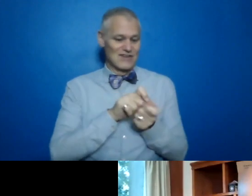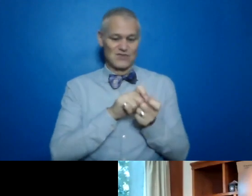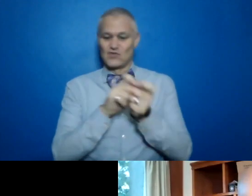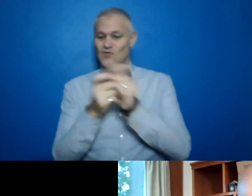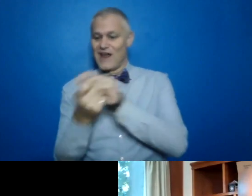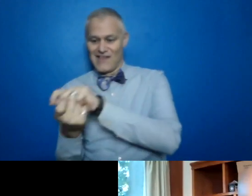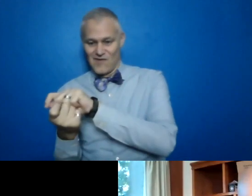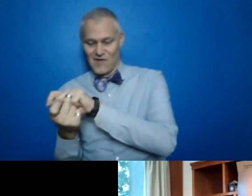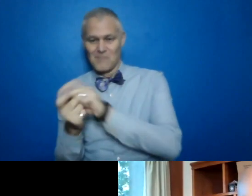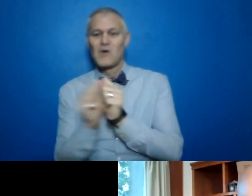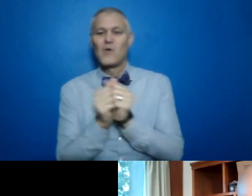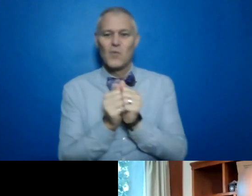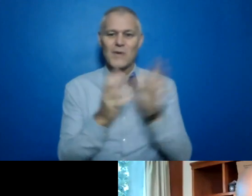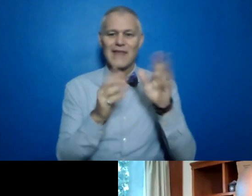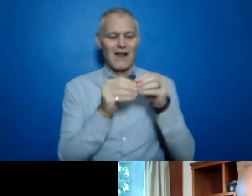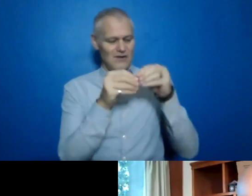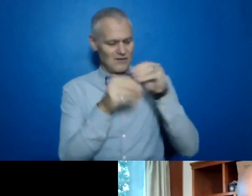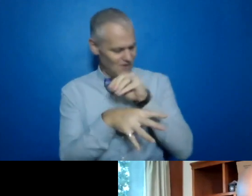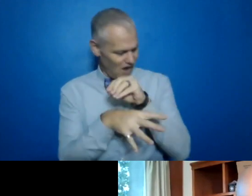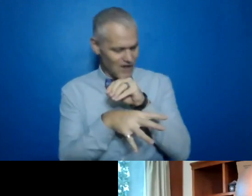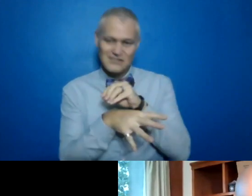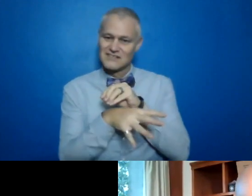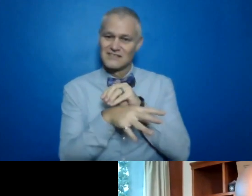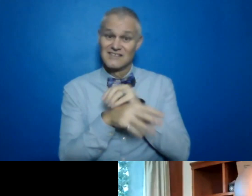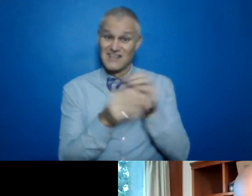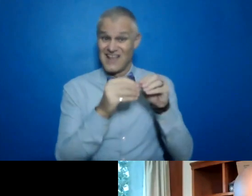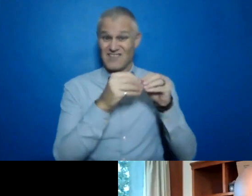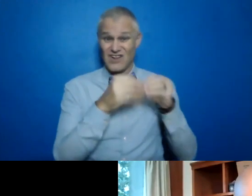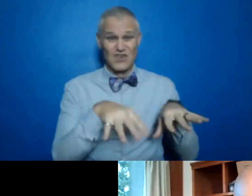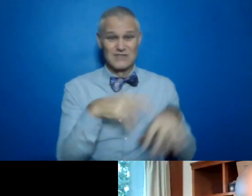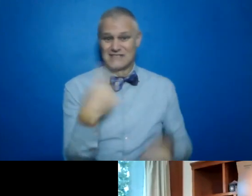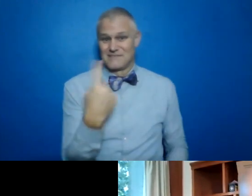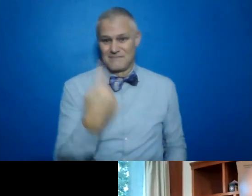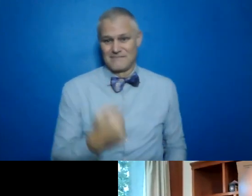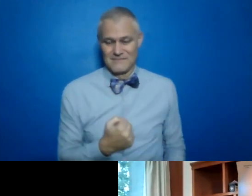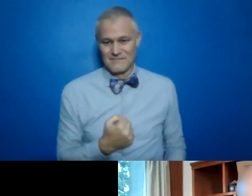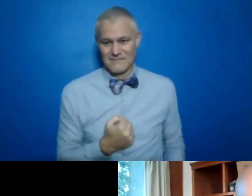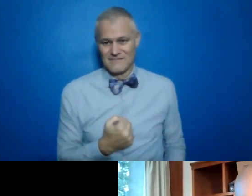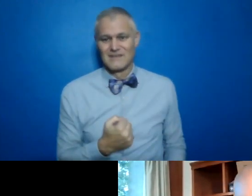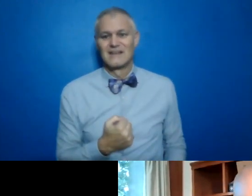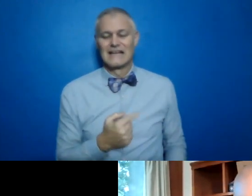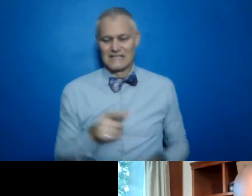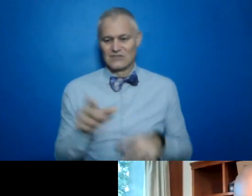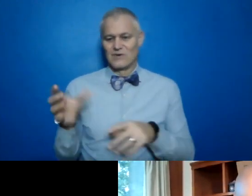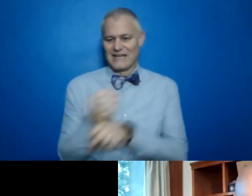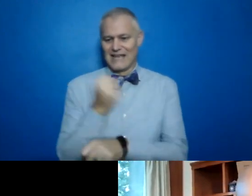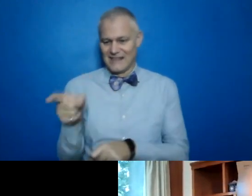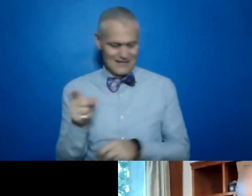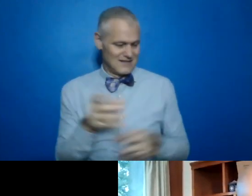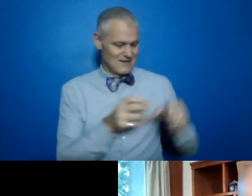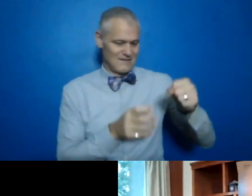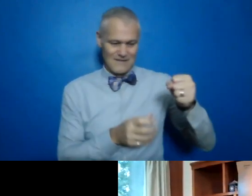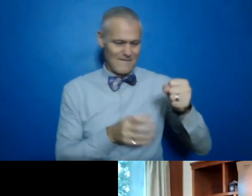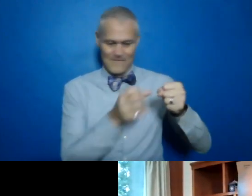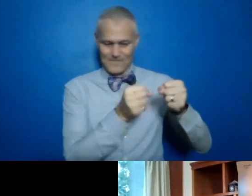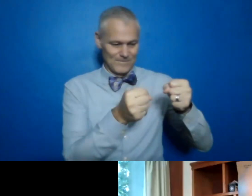anything without acknowledging that we have to lose something in order to get something else. And